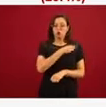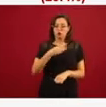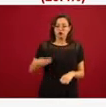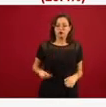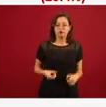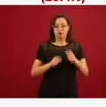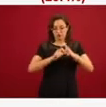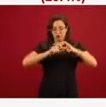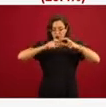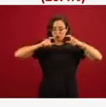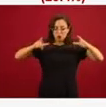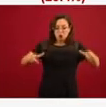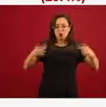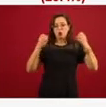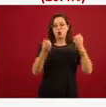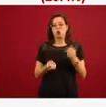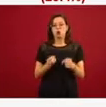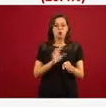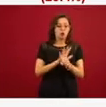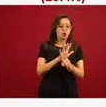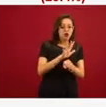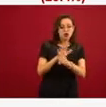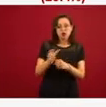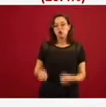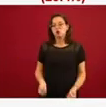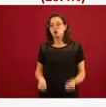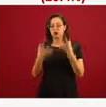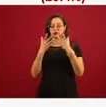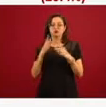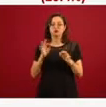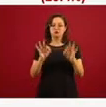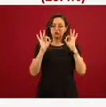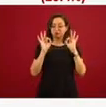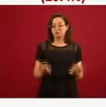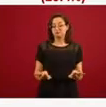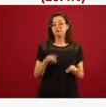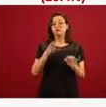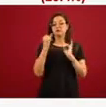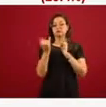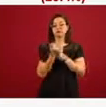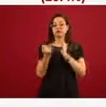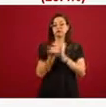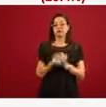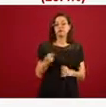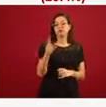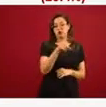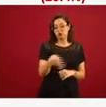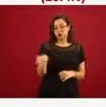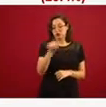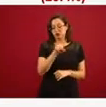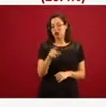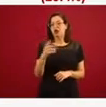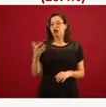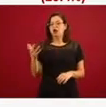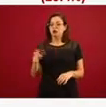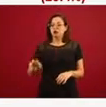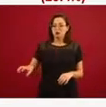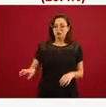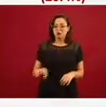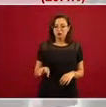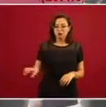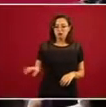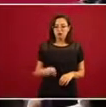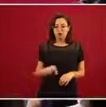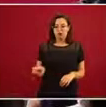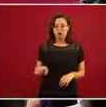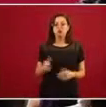online through a computer because you can interact with the platform and you can zoom in or zoom out, and then you can